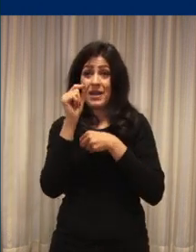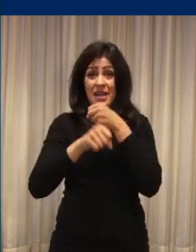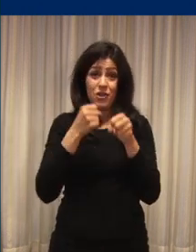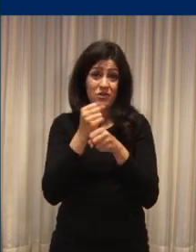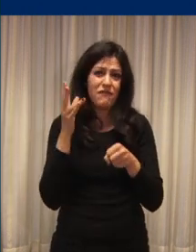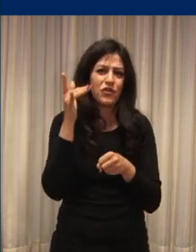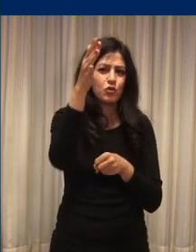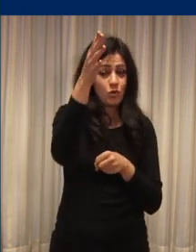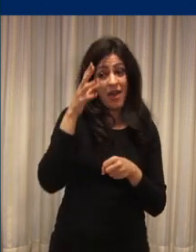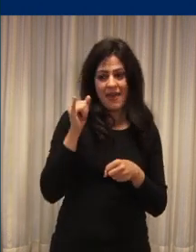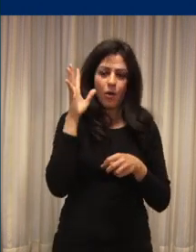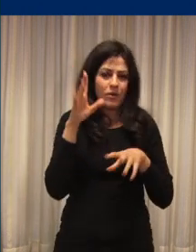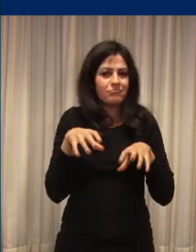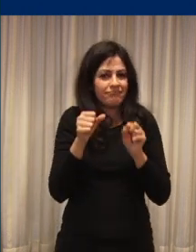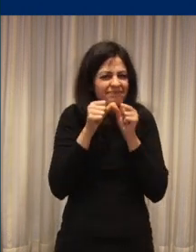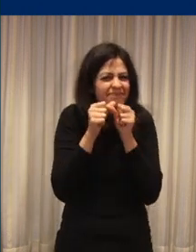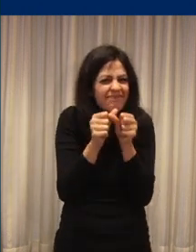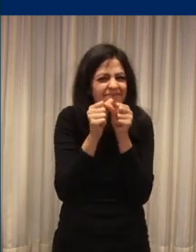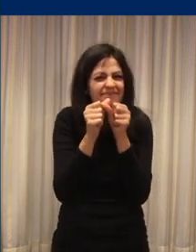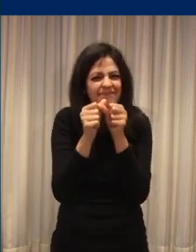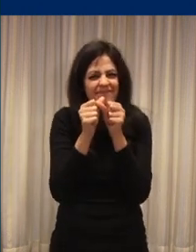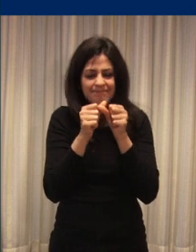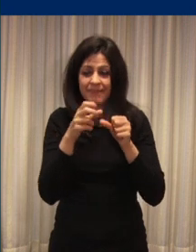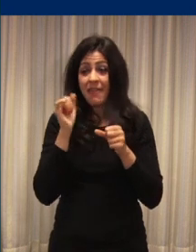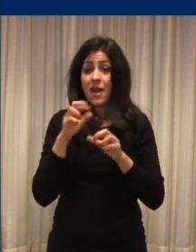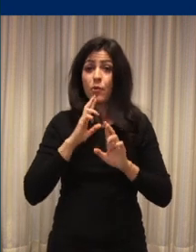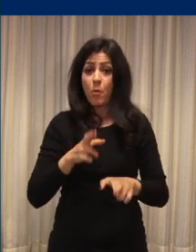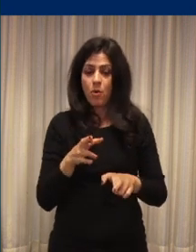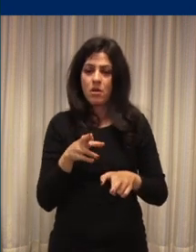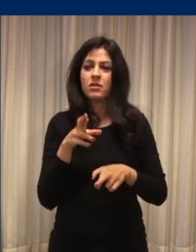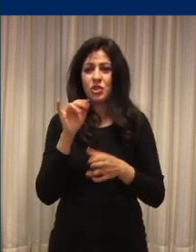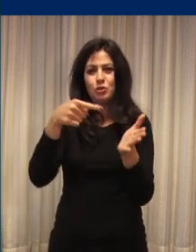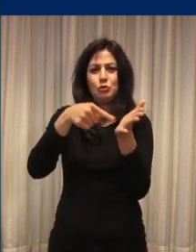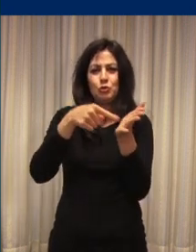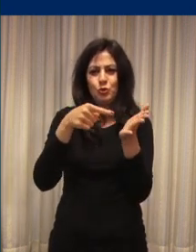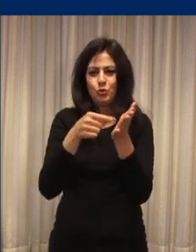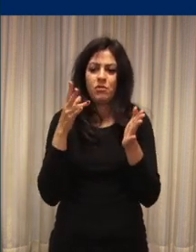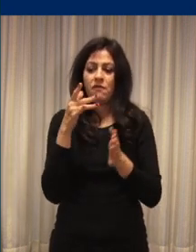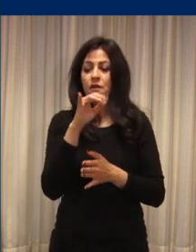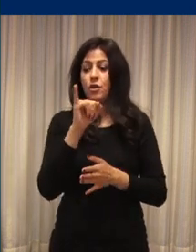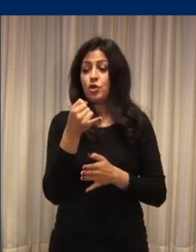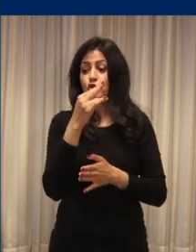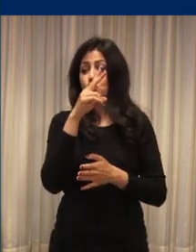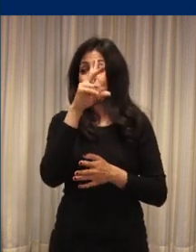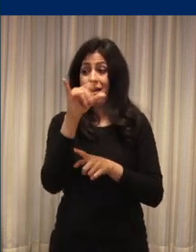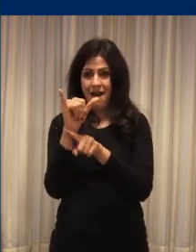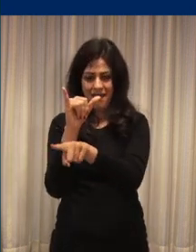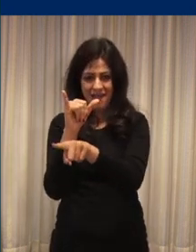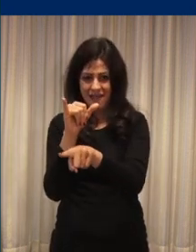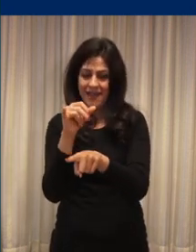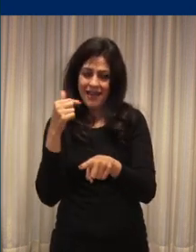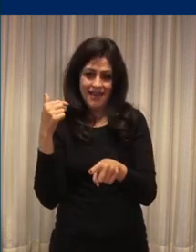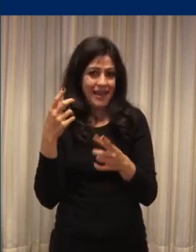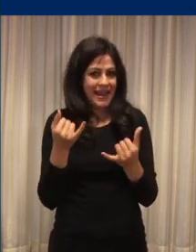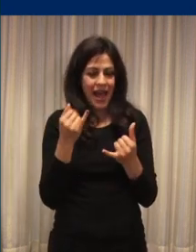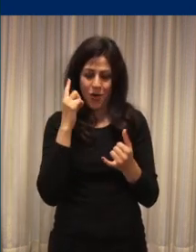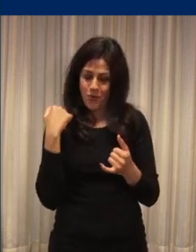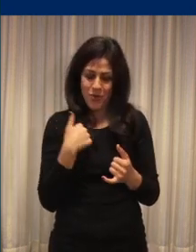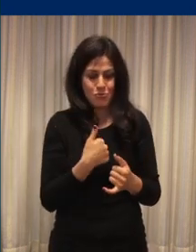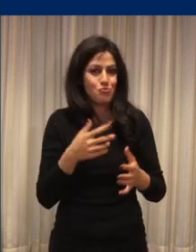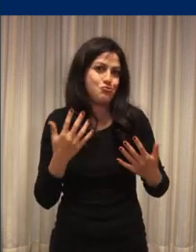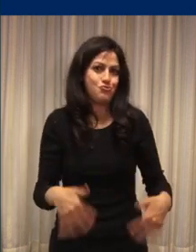And that report is already due in July, so that will be an even more urgent and